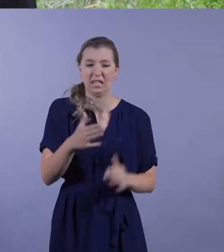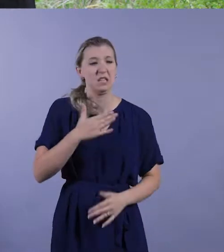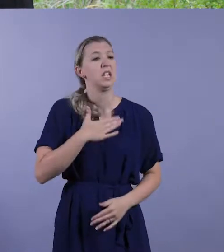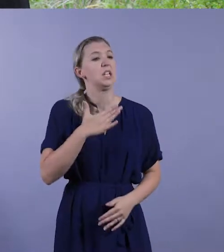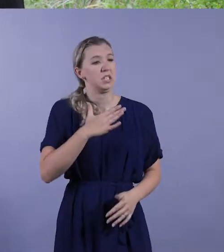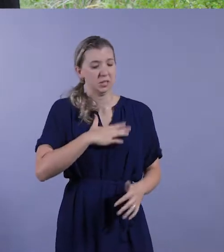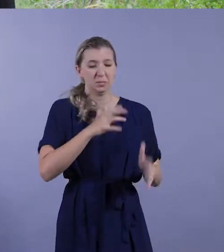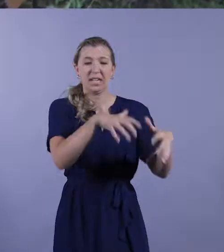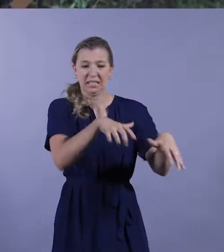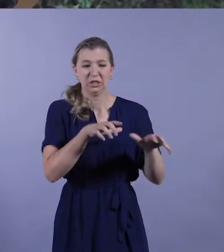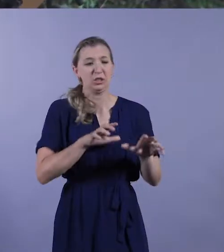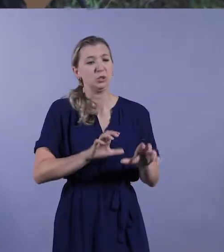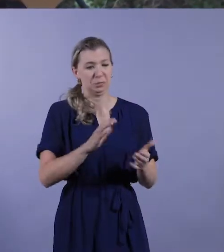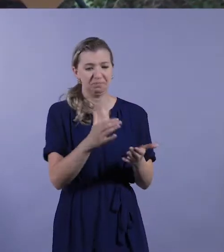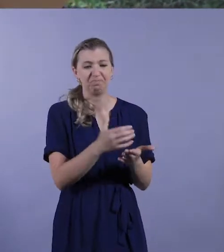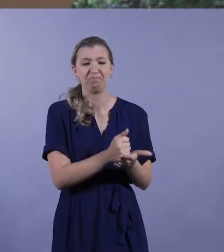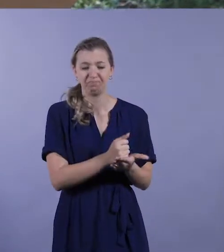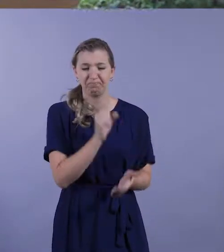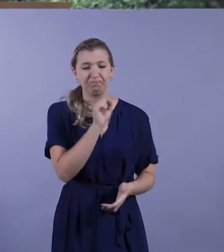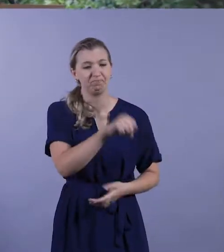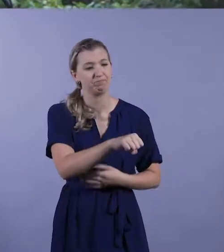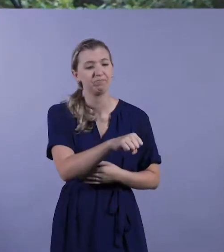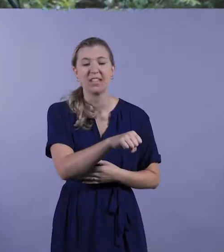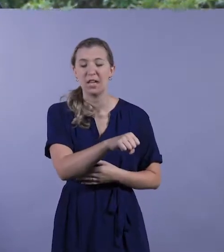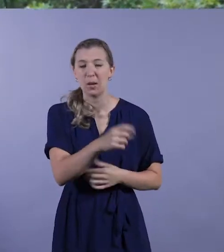It was my fool